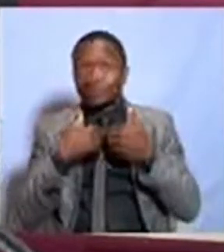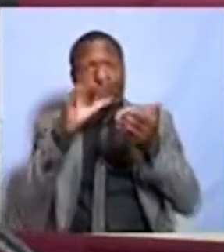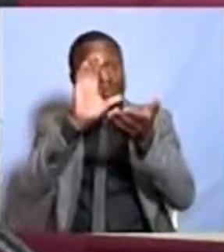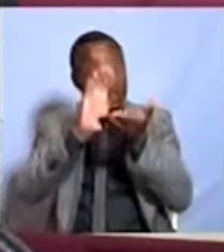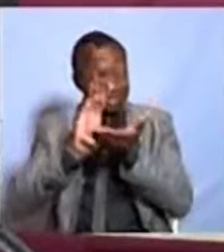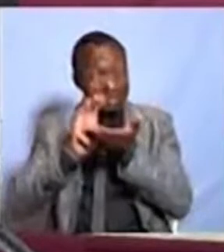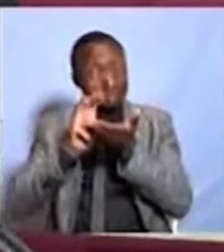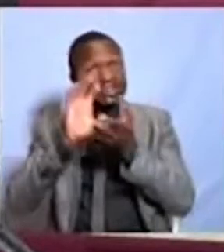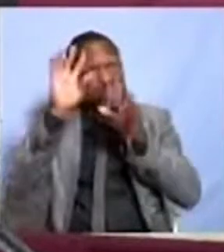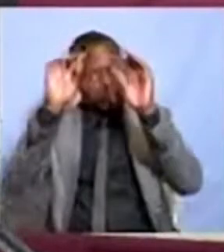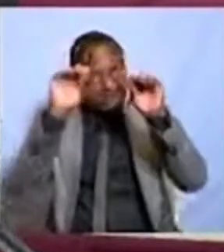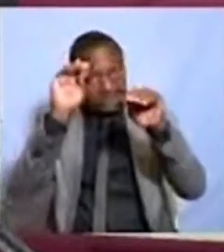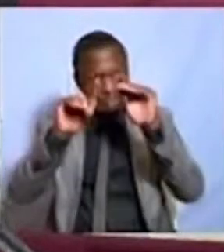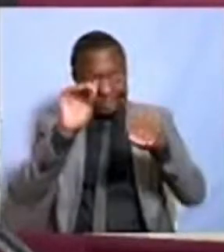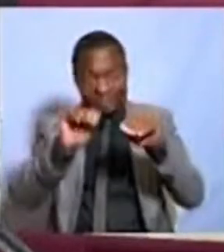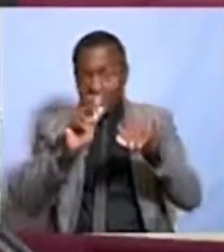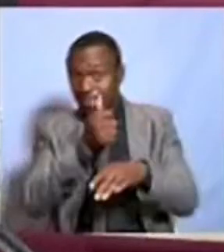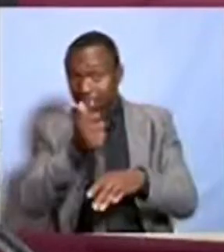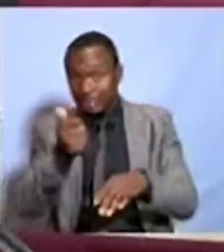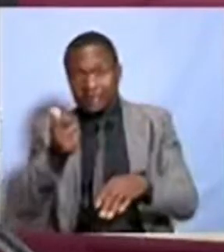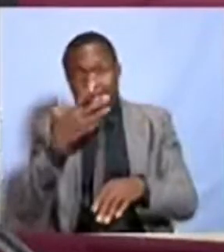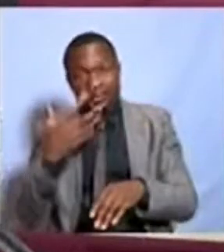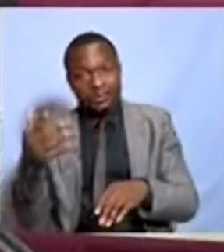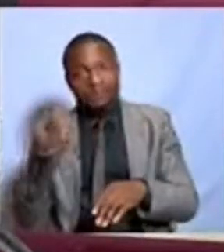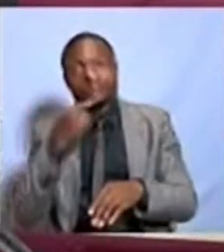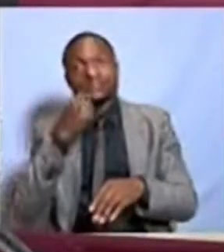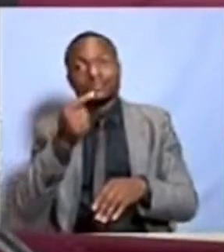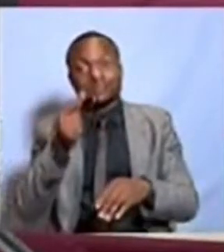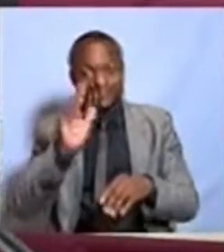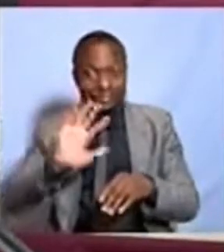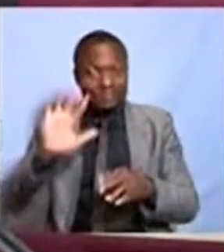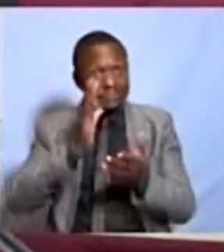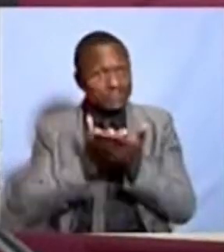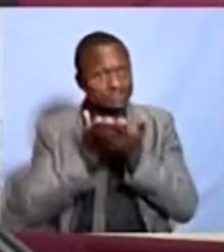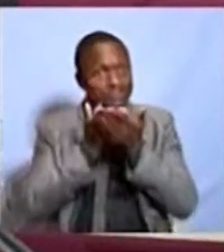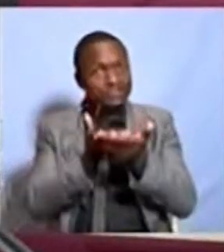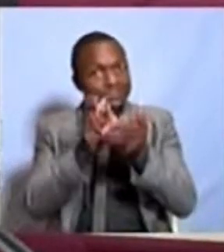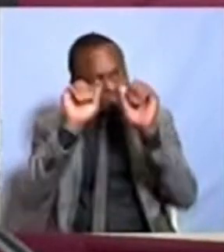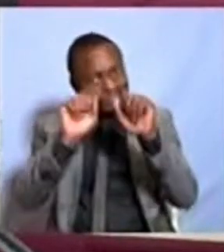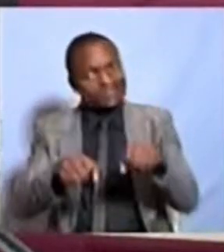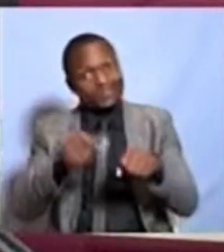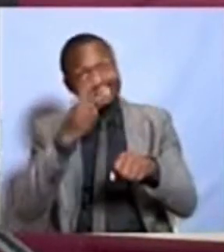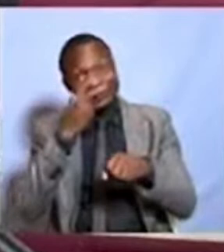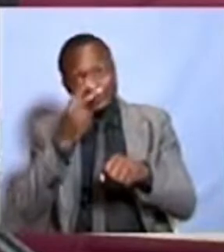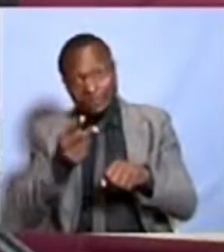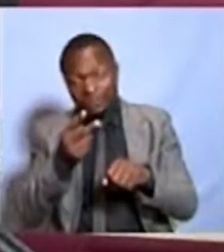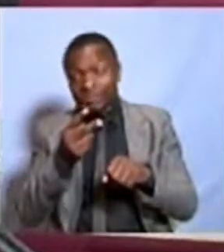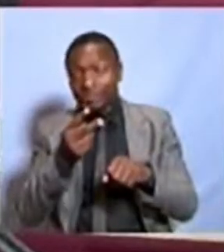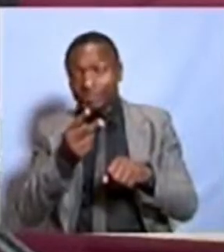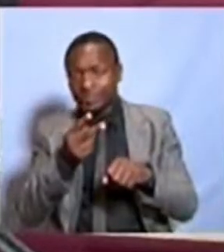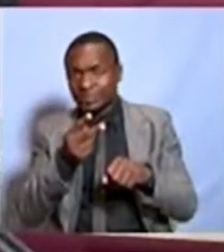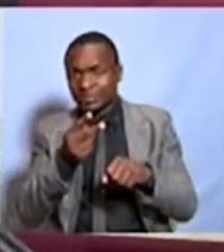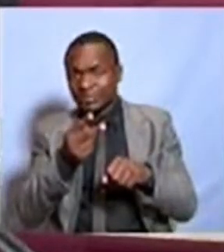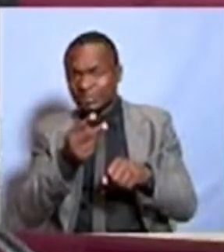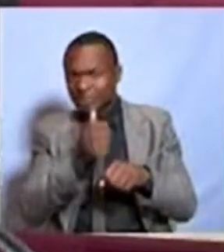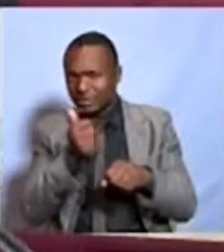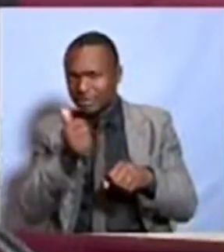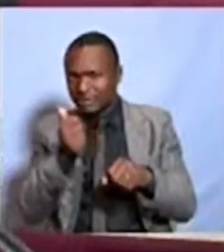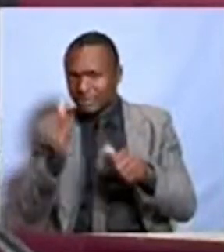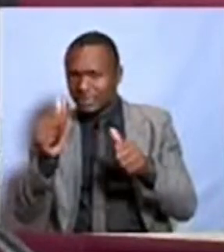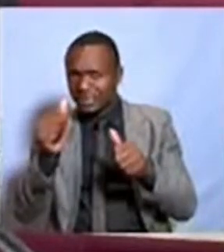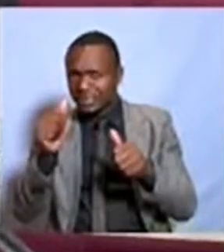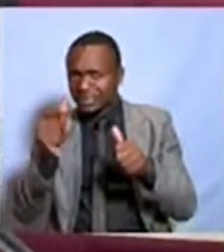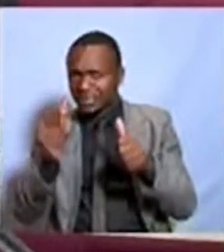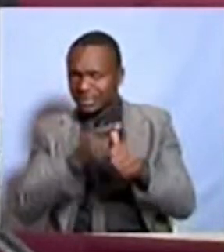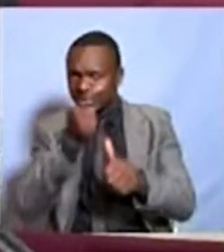debt restructuring and all those things that we have mentioned in our submission. So we can also look at the trends in the next 10, 15 years